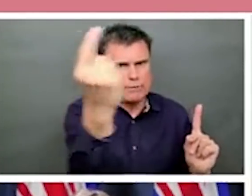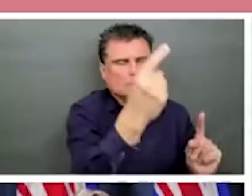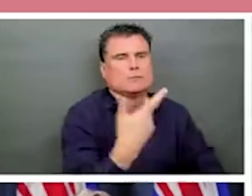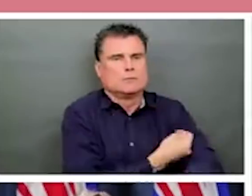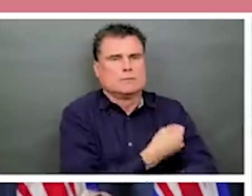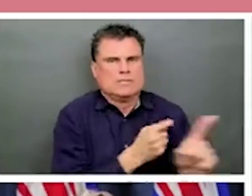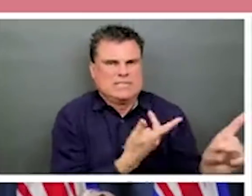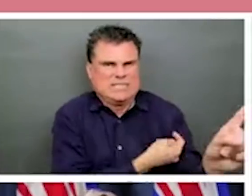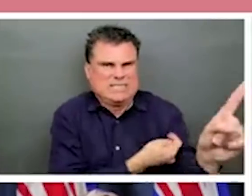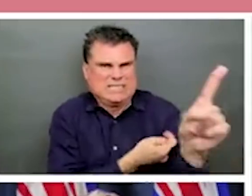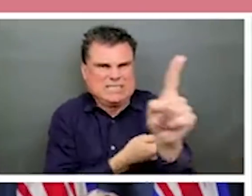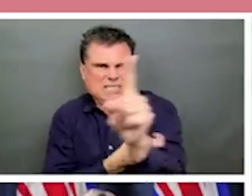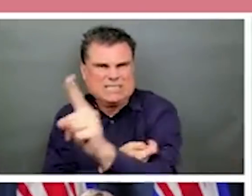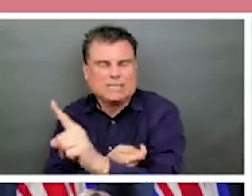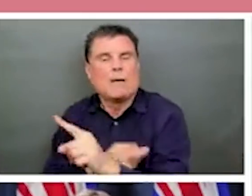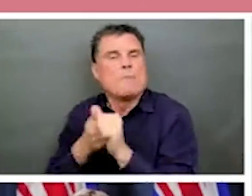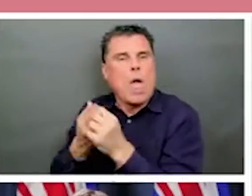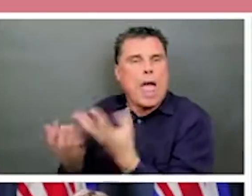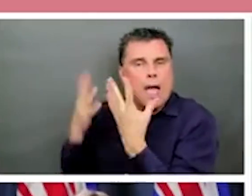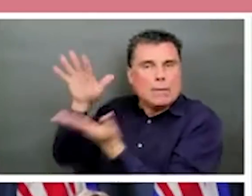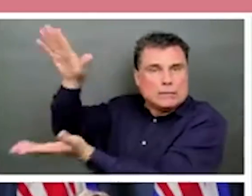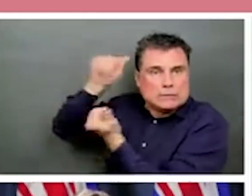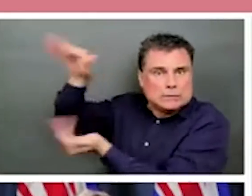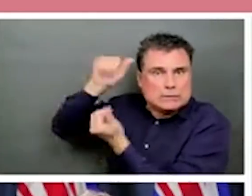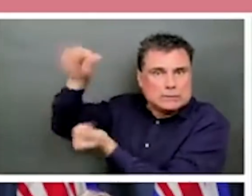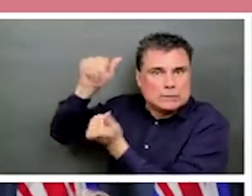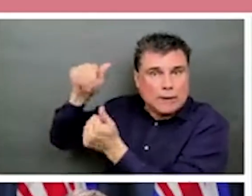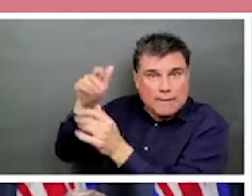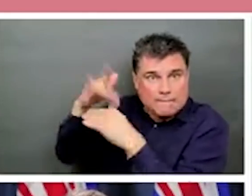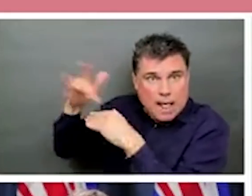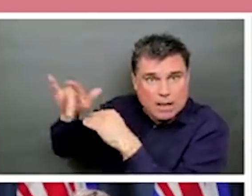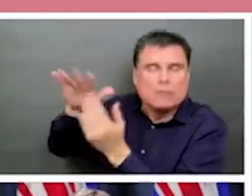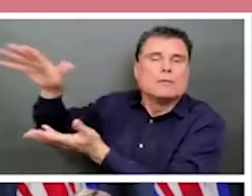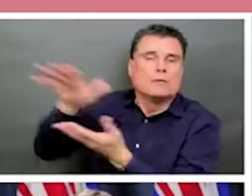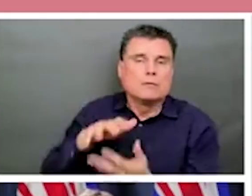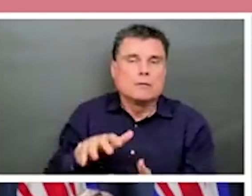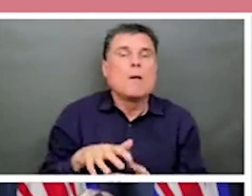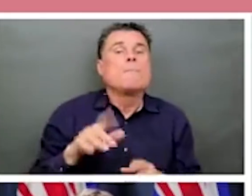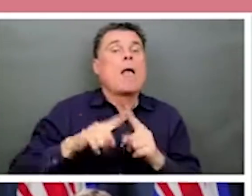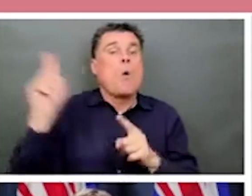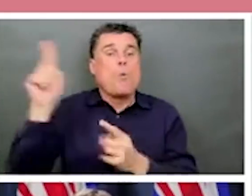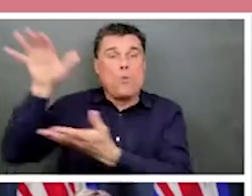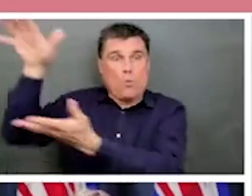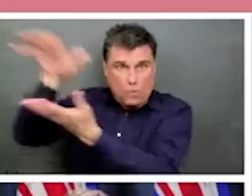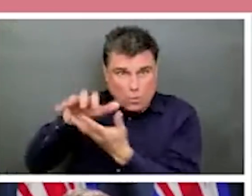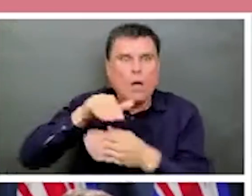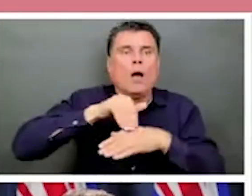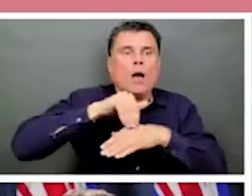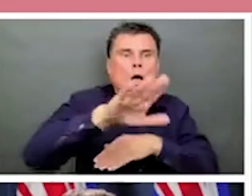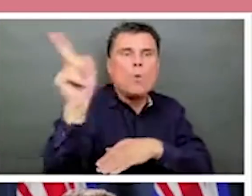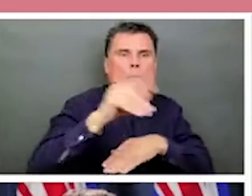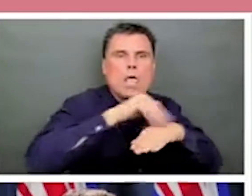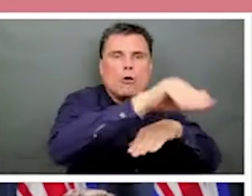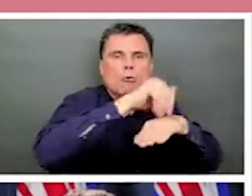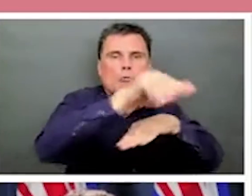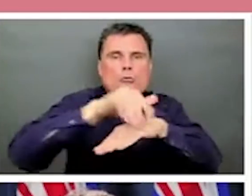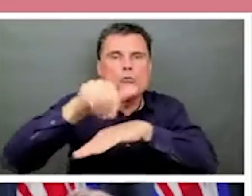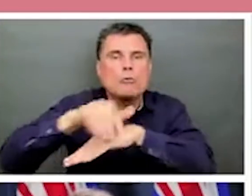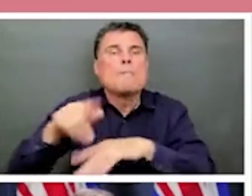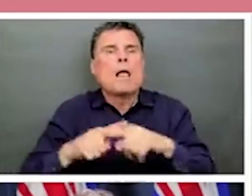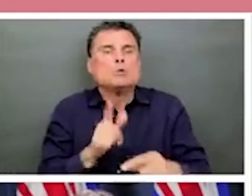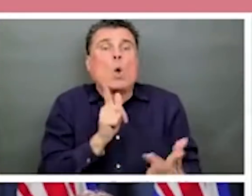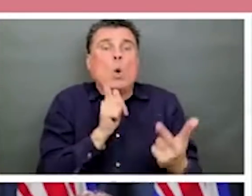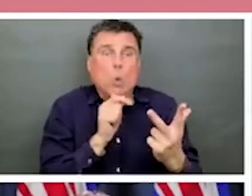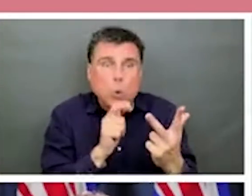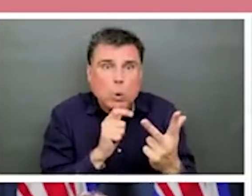we have available and where we have to have it located, and then what's the target population that we're reaching in those